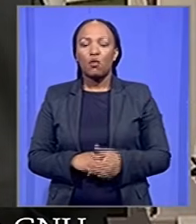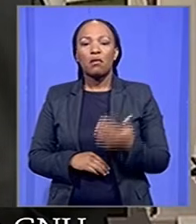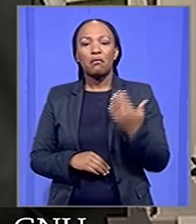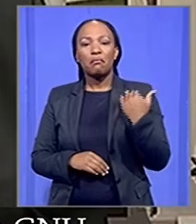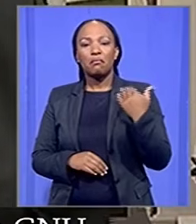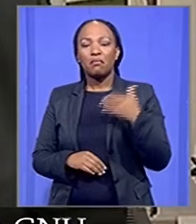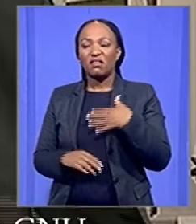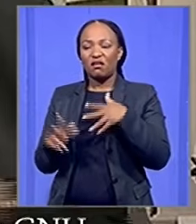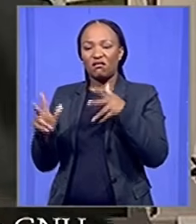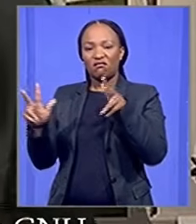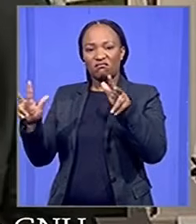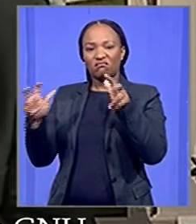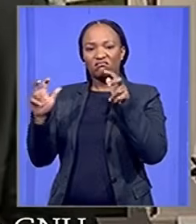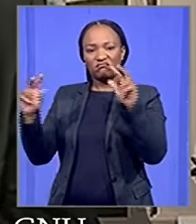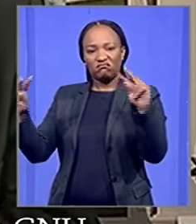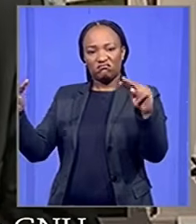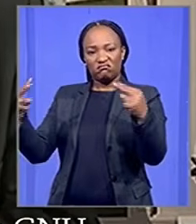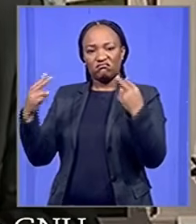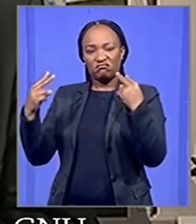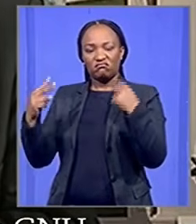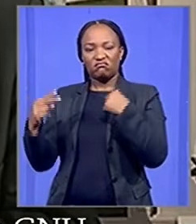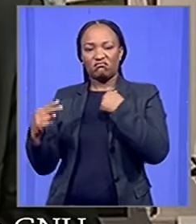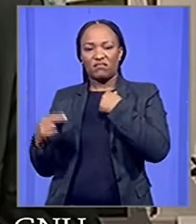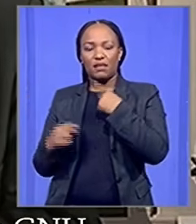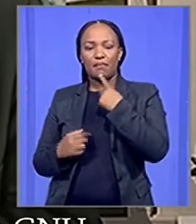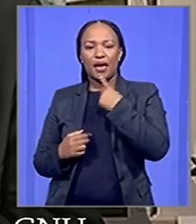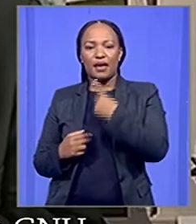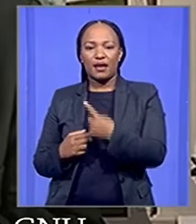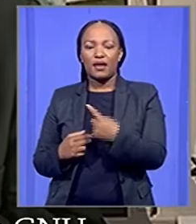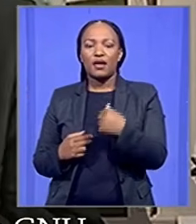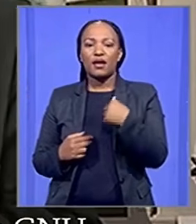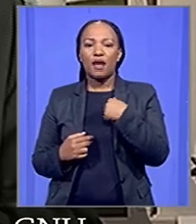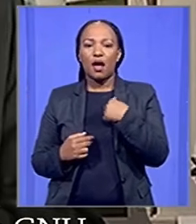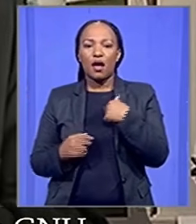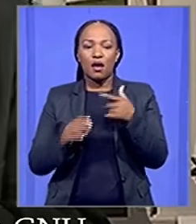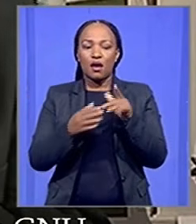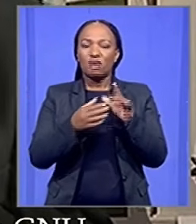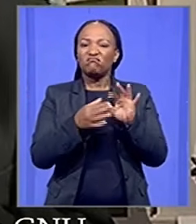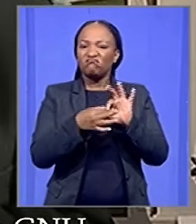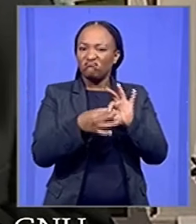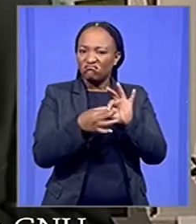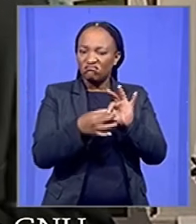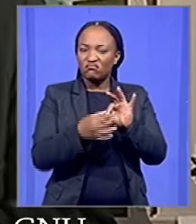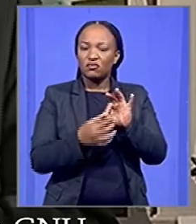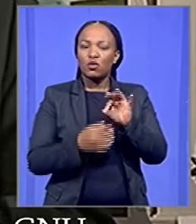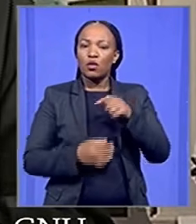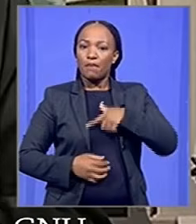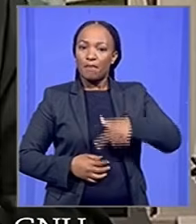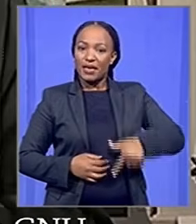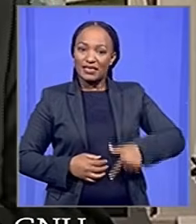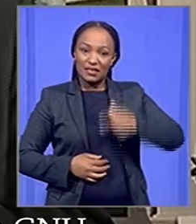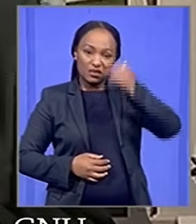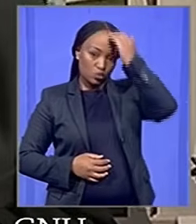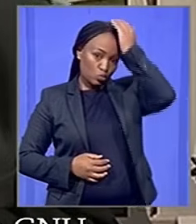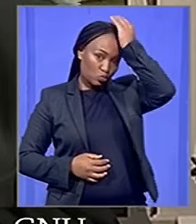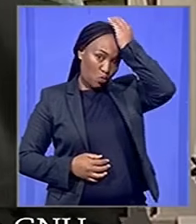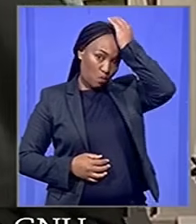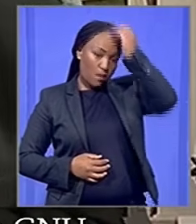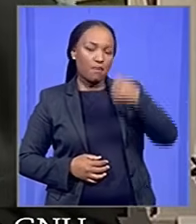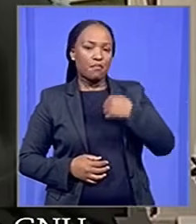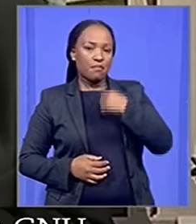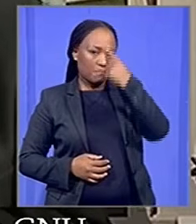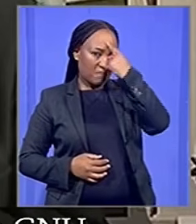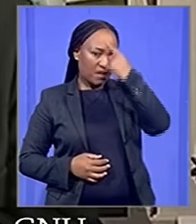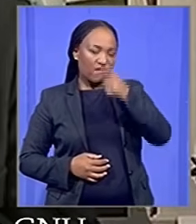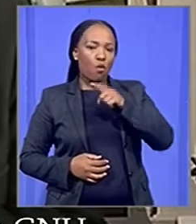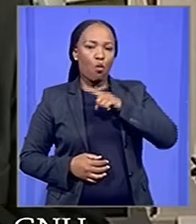being closely associated with President Zuma is another reason for the decision